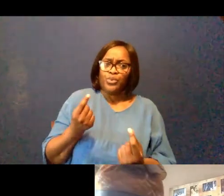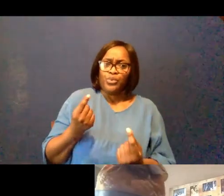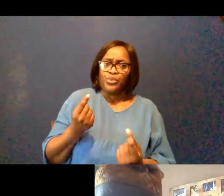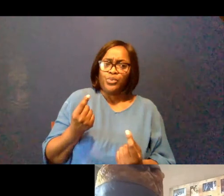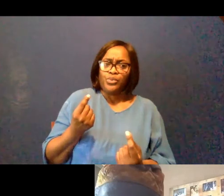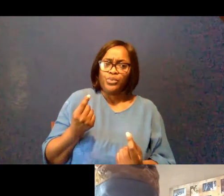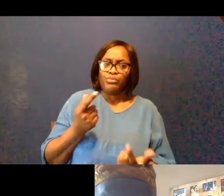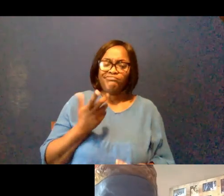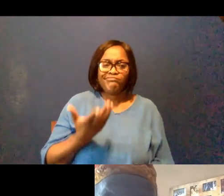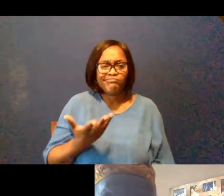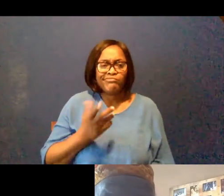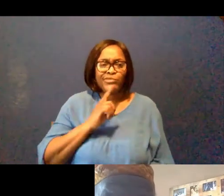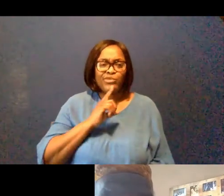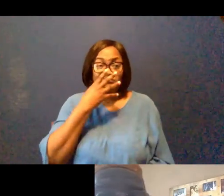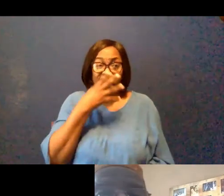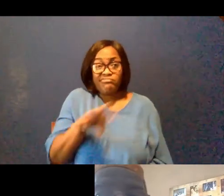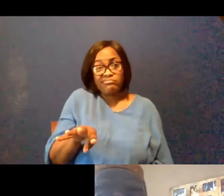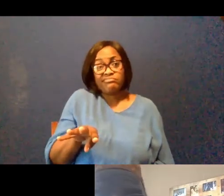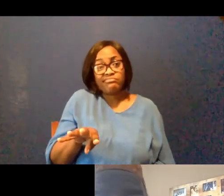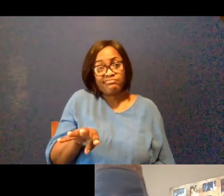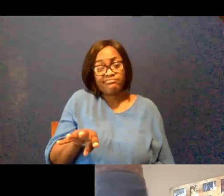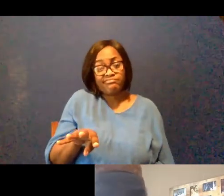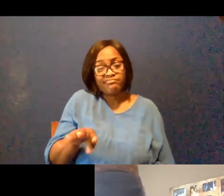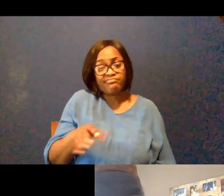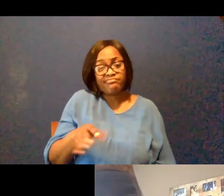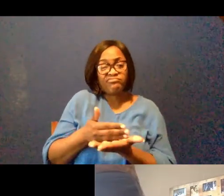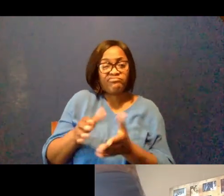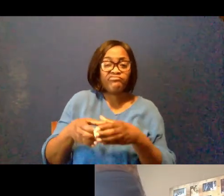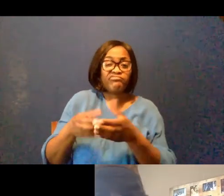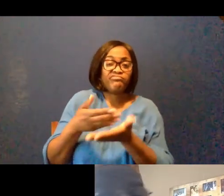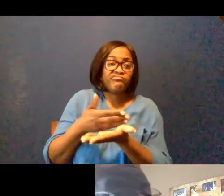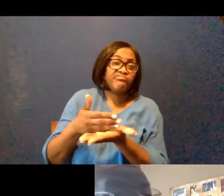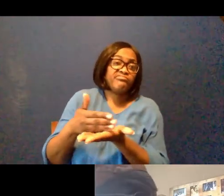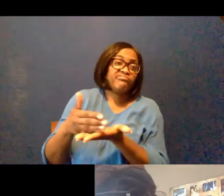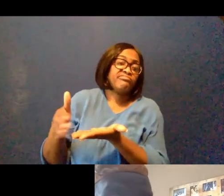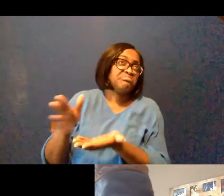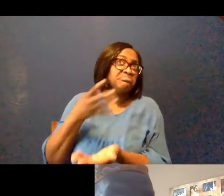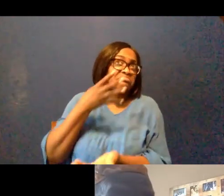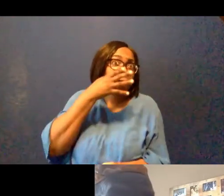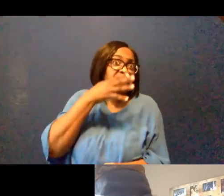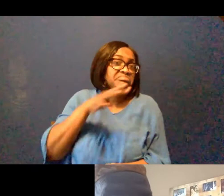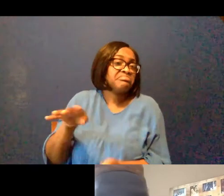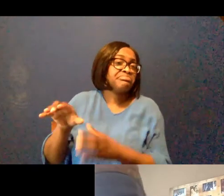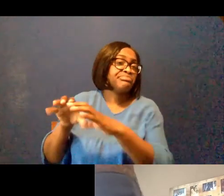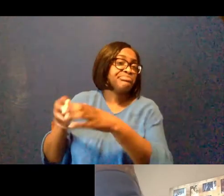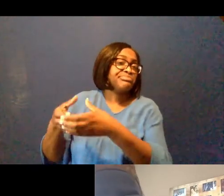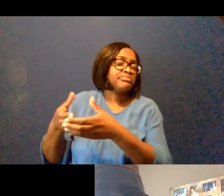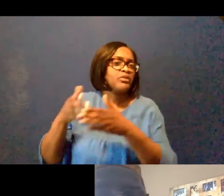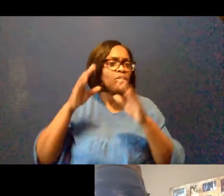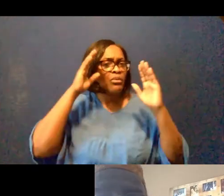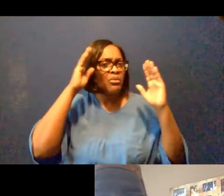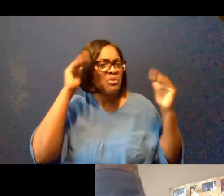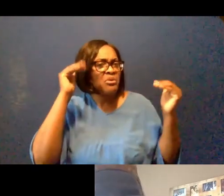deformities or any type of disabilities. And